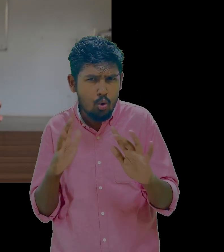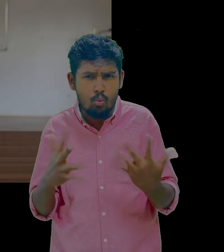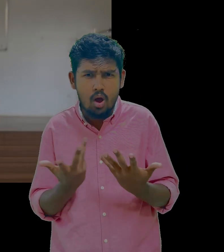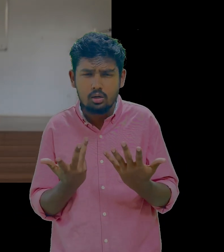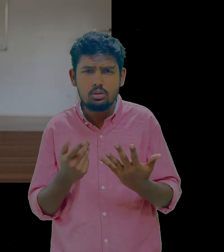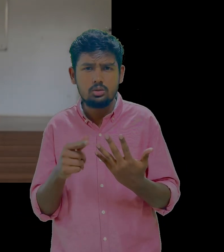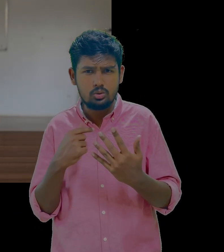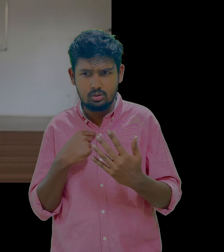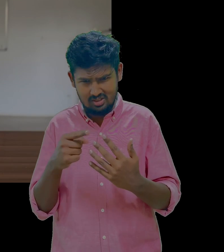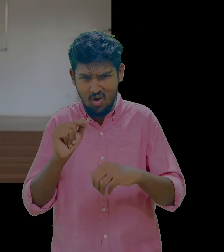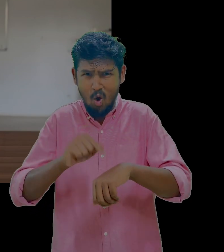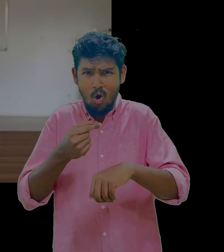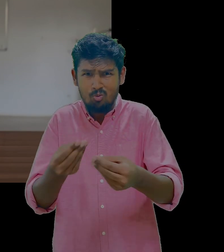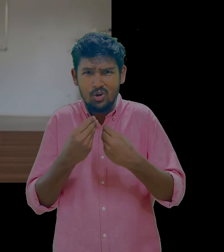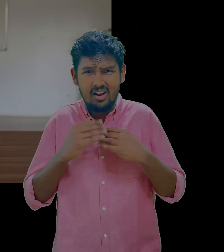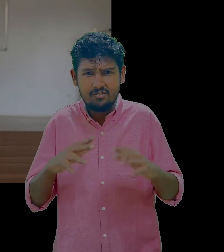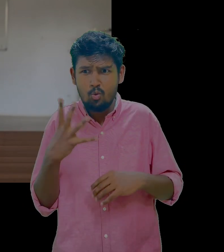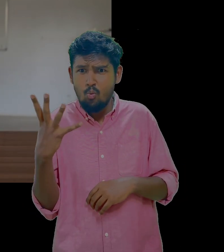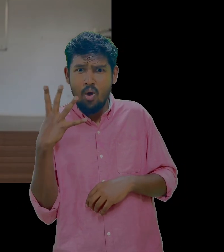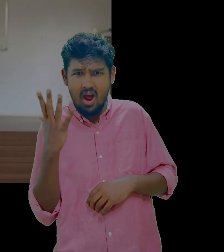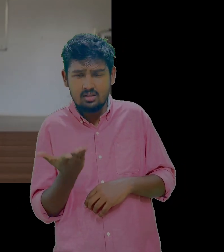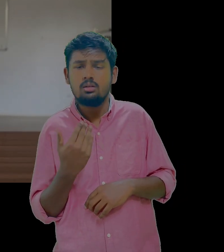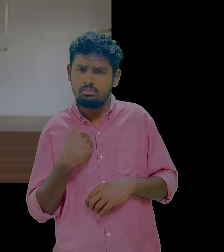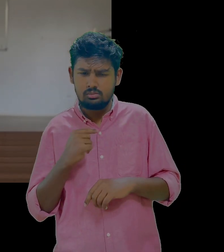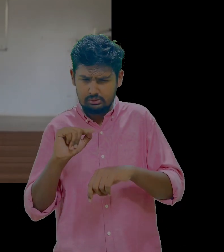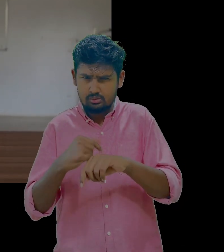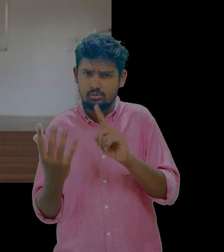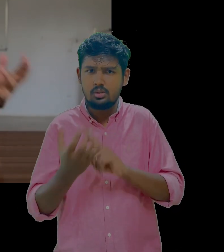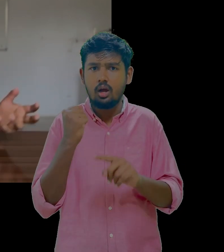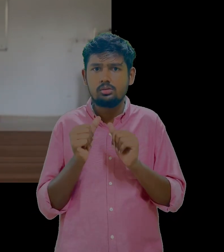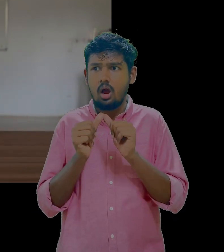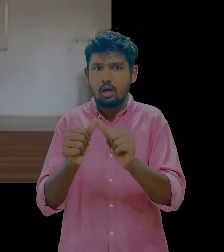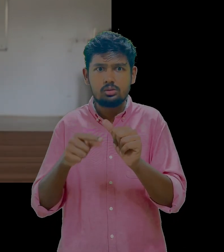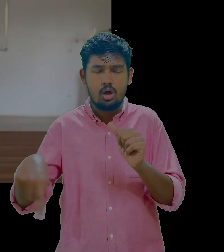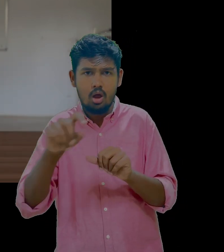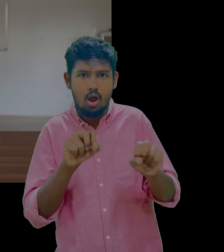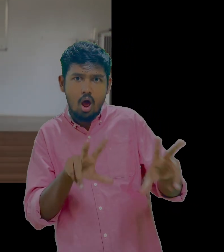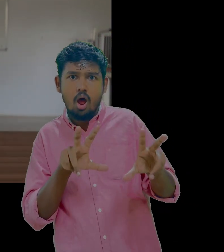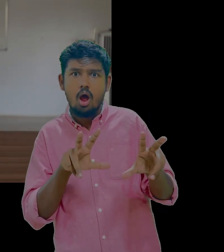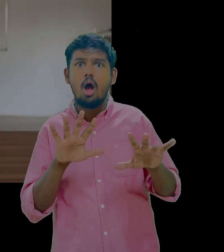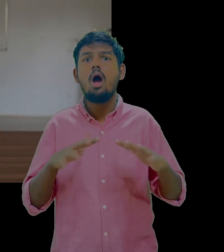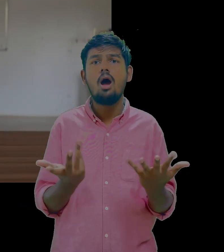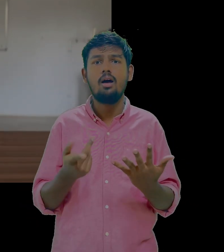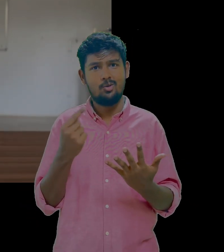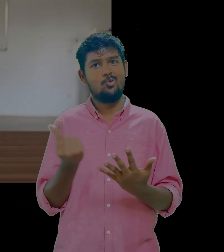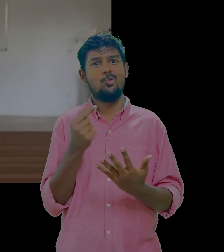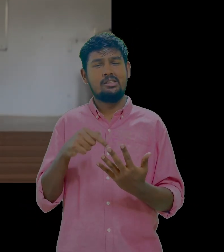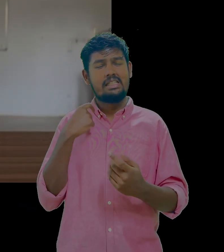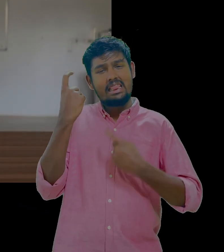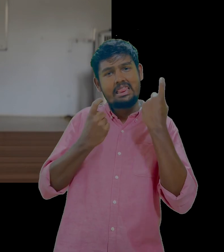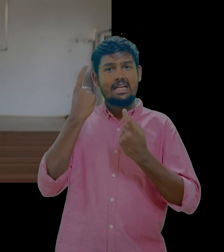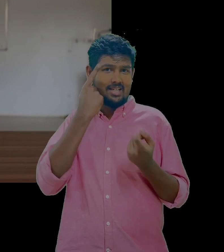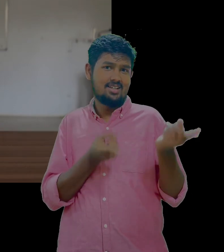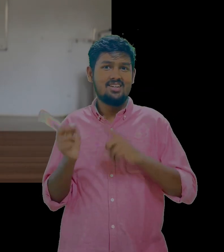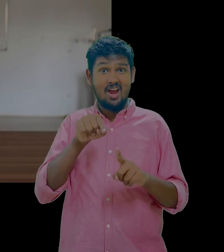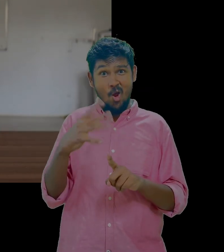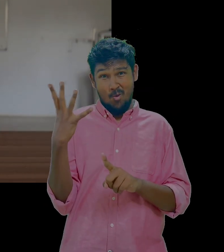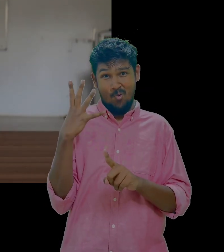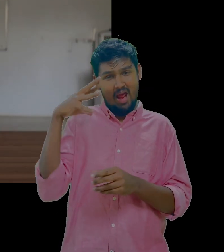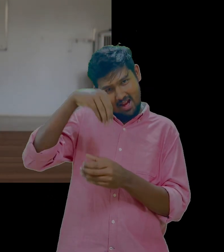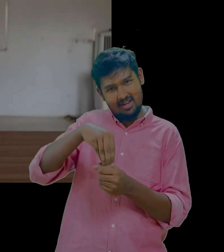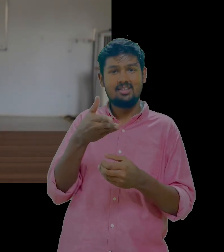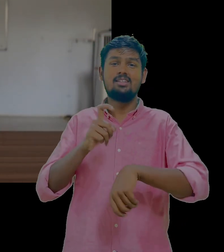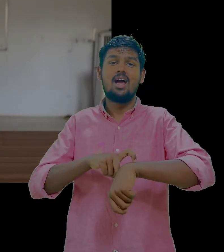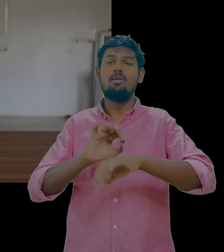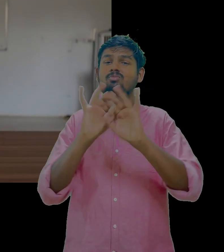It could be in a meeting, sometimes you don't get a chance to speak because somebody else is talking. You have no idea how to interrupt. Yes, it's